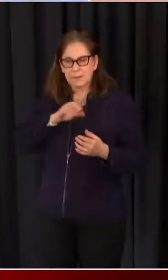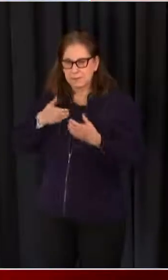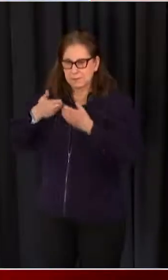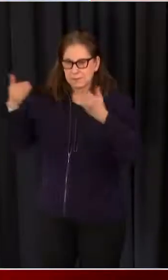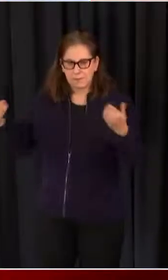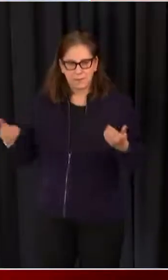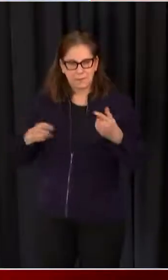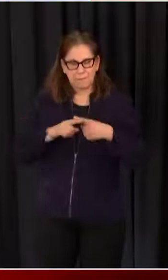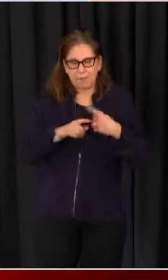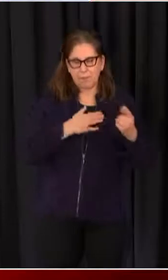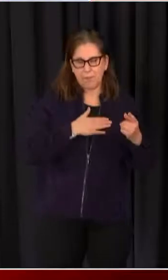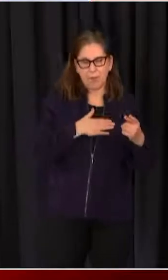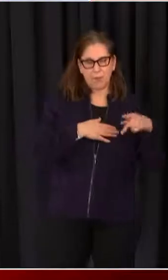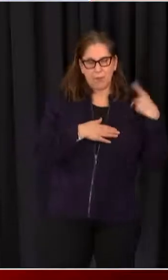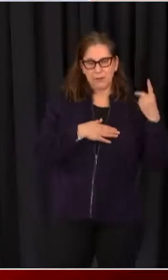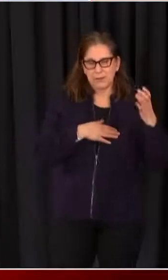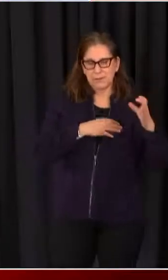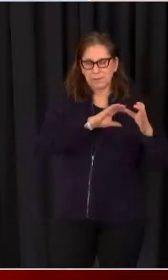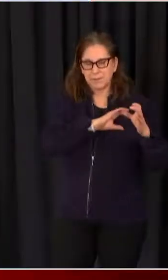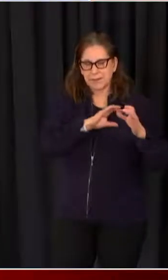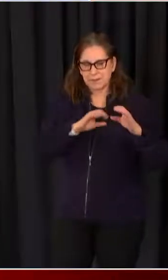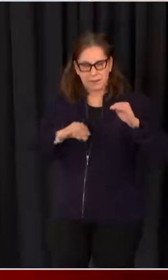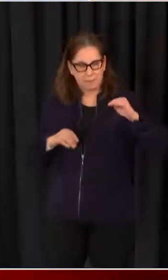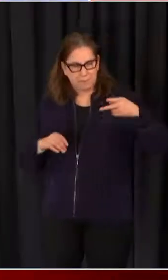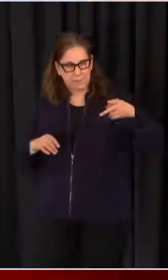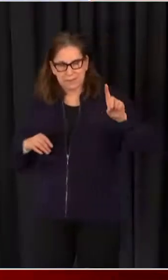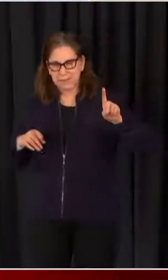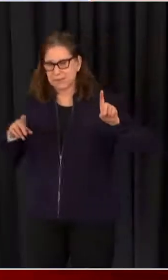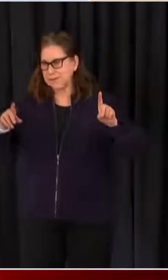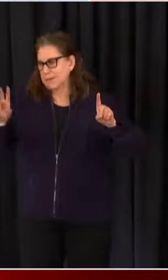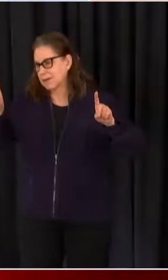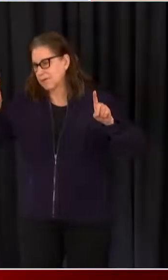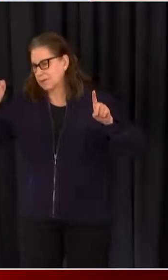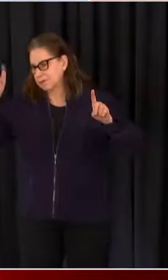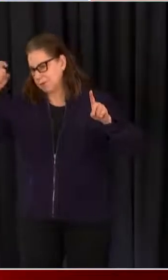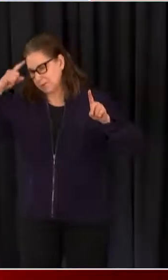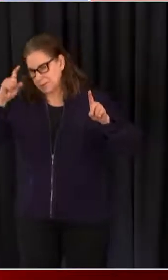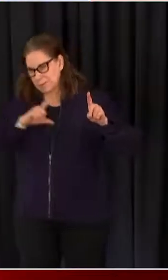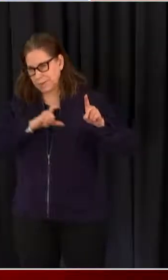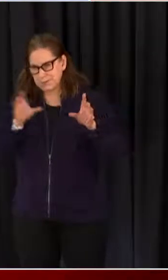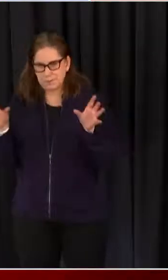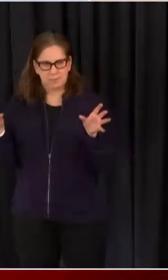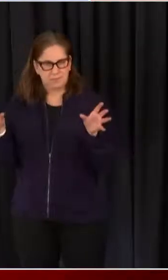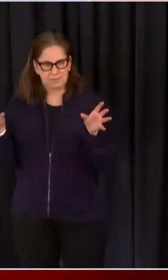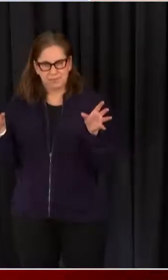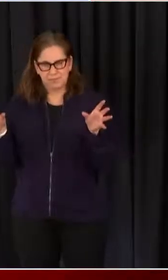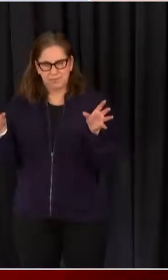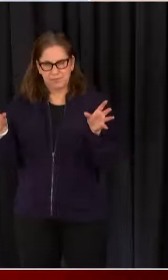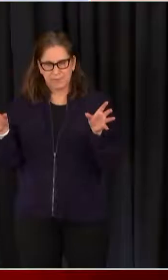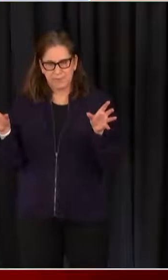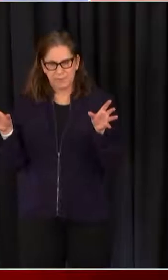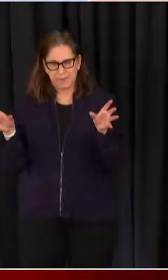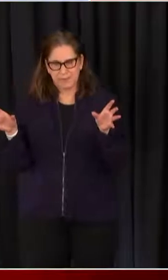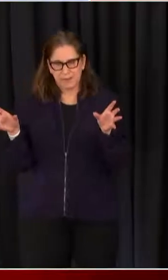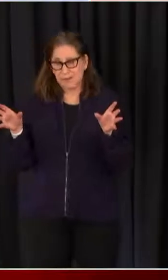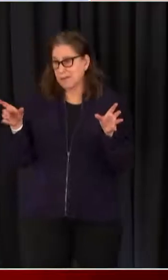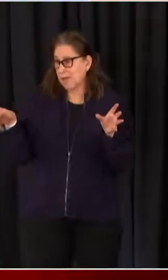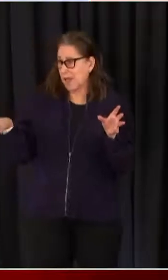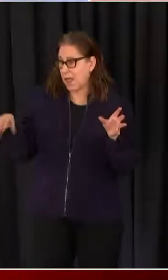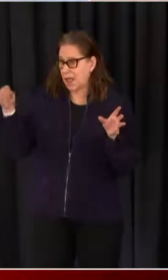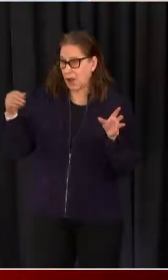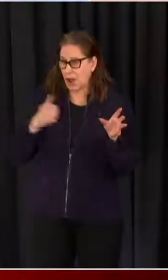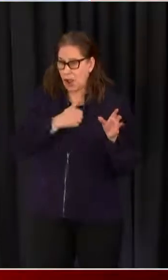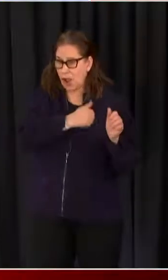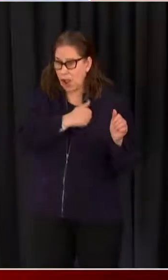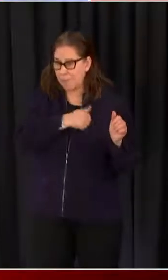this one, and we're talking to that one. But we don't know why additional forces have been requested